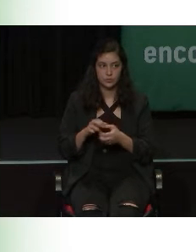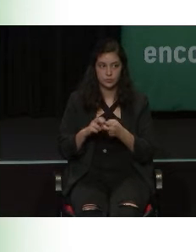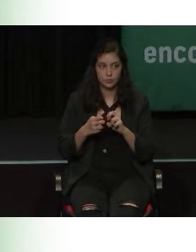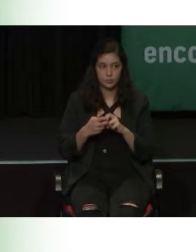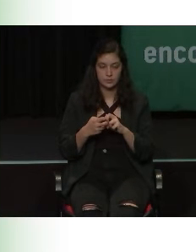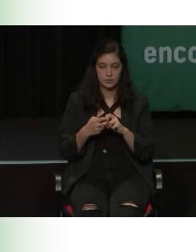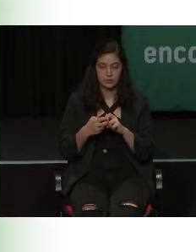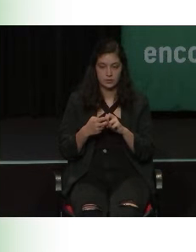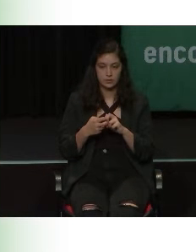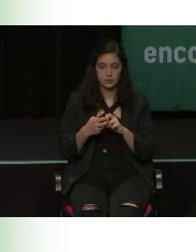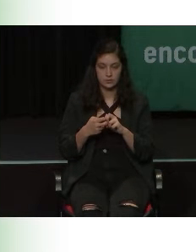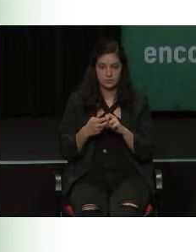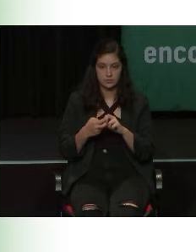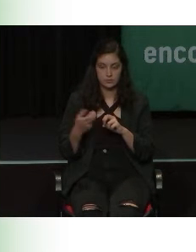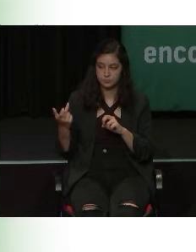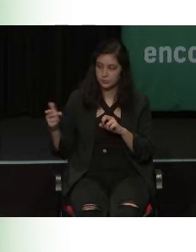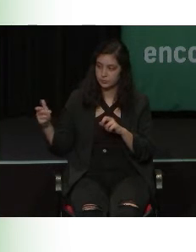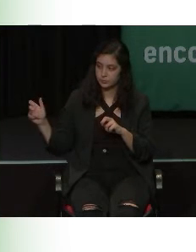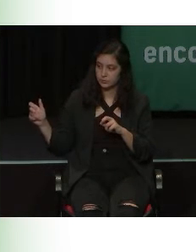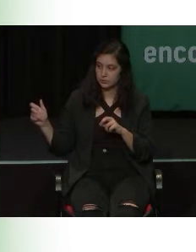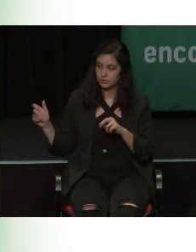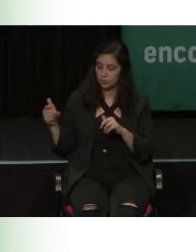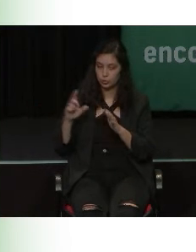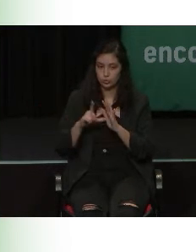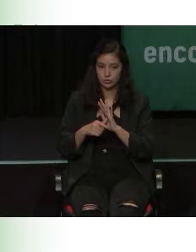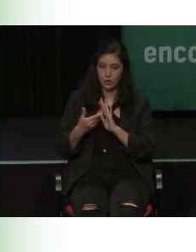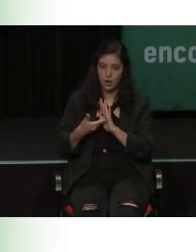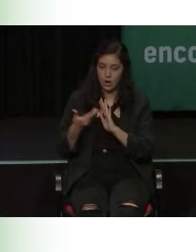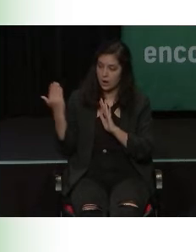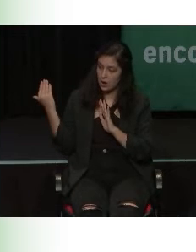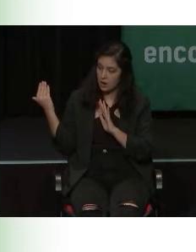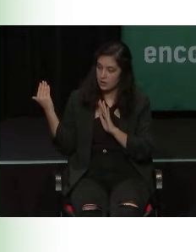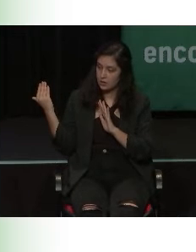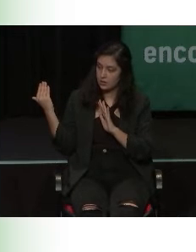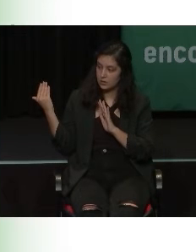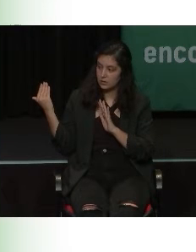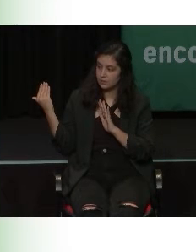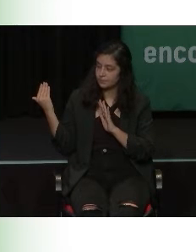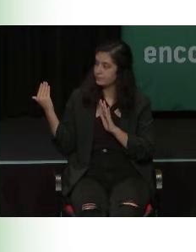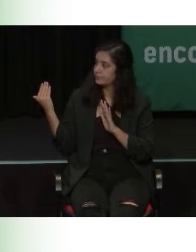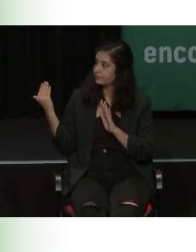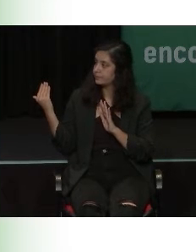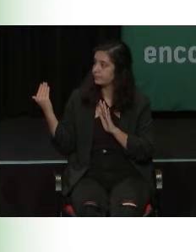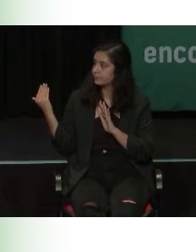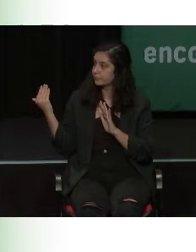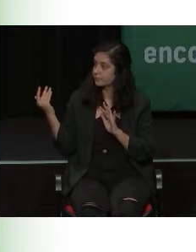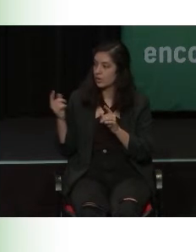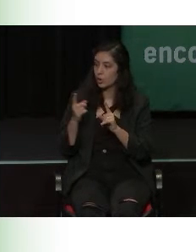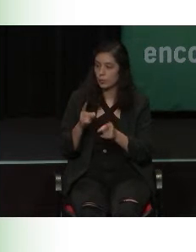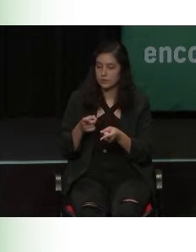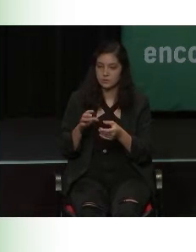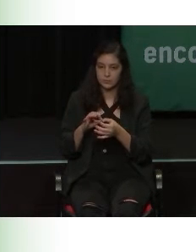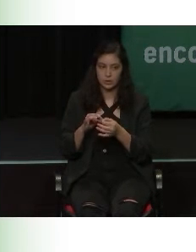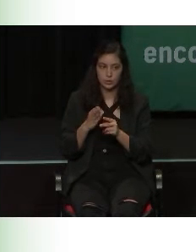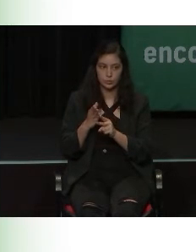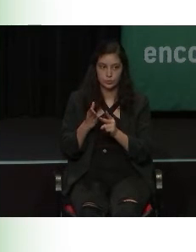problema que enfrentamos aqui neste projeto, podemos enunciá-lo com estas